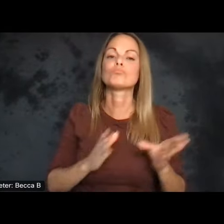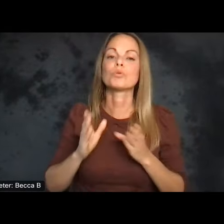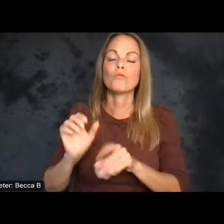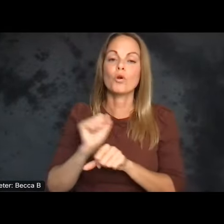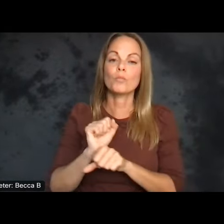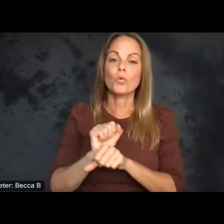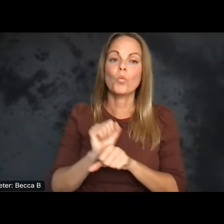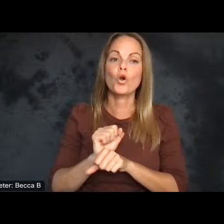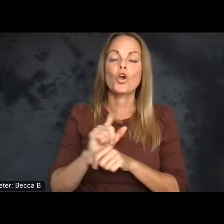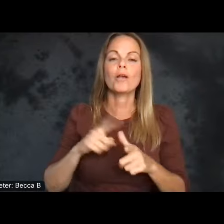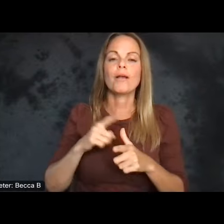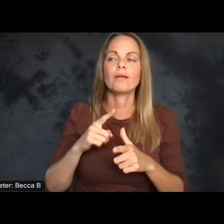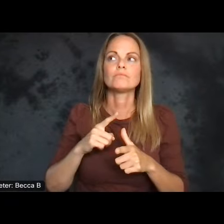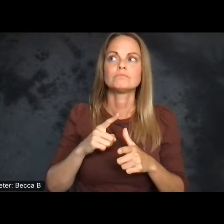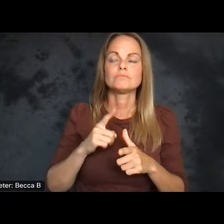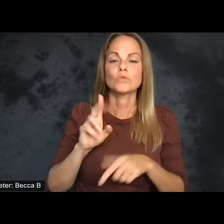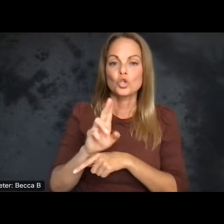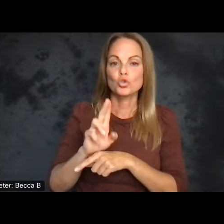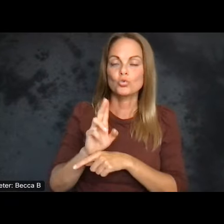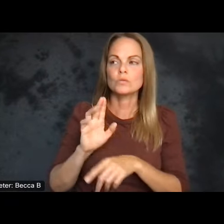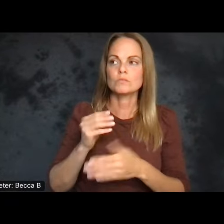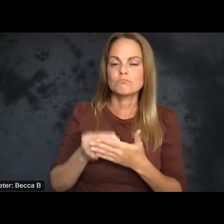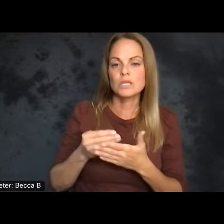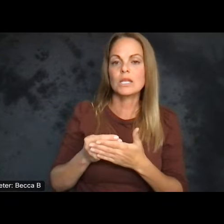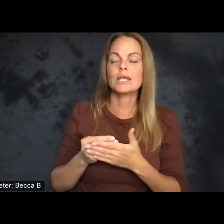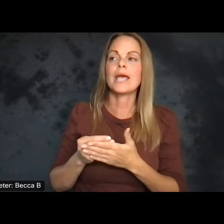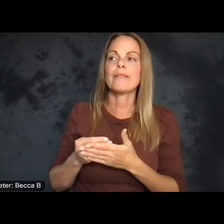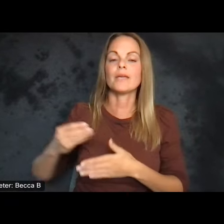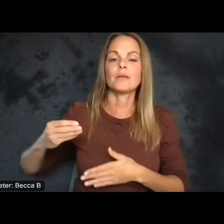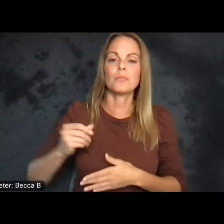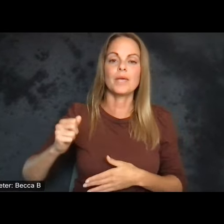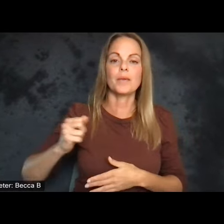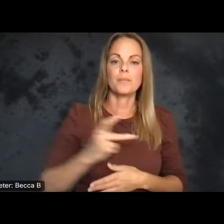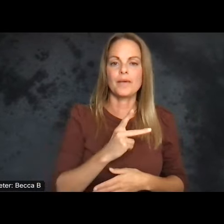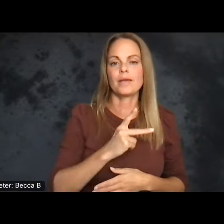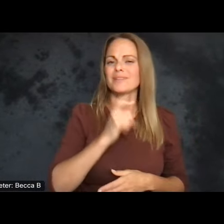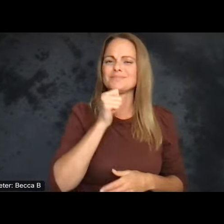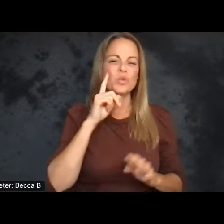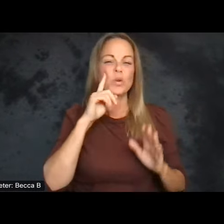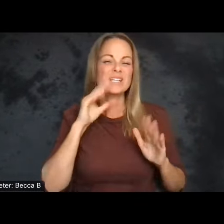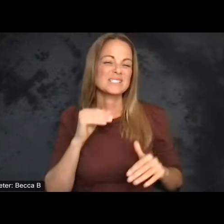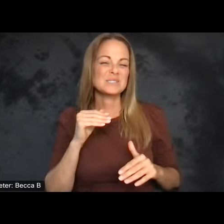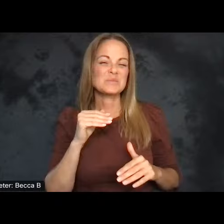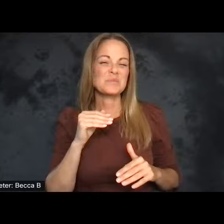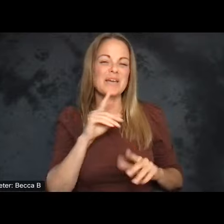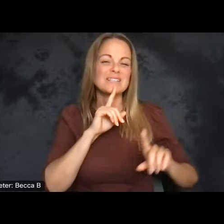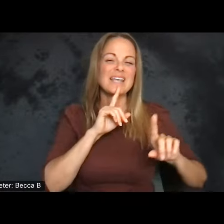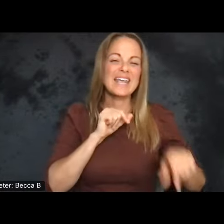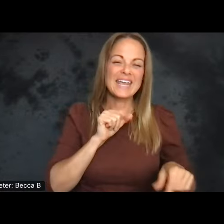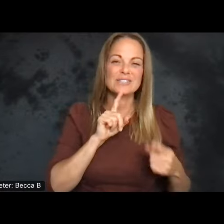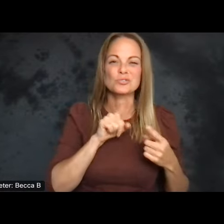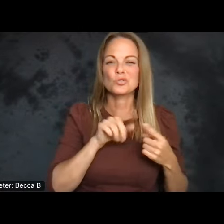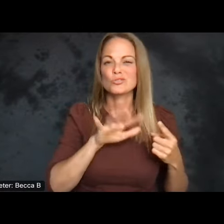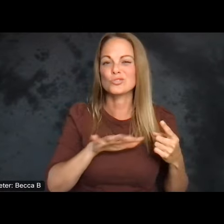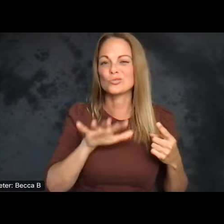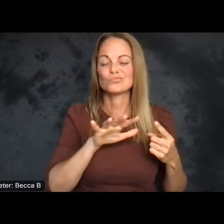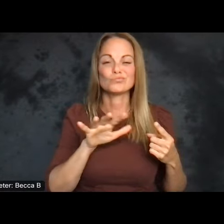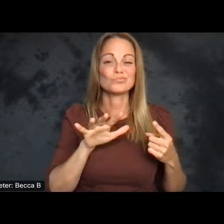get reimbursed from the VA if approved. And we wouldn't expect to hear back on these until probably sometime in the spring